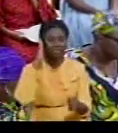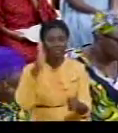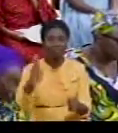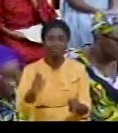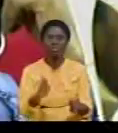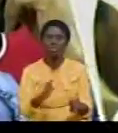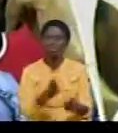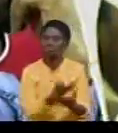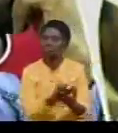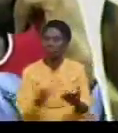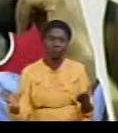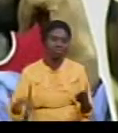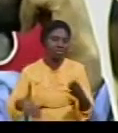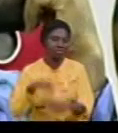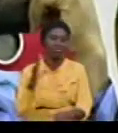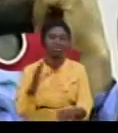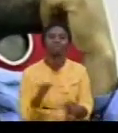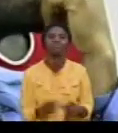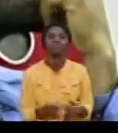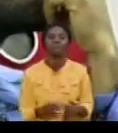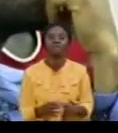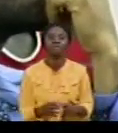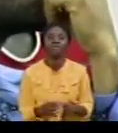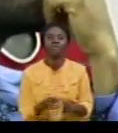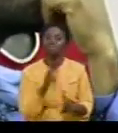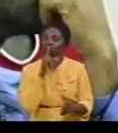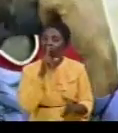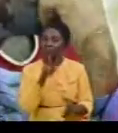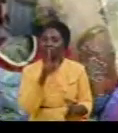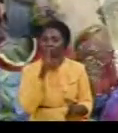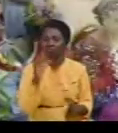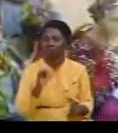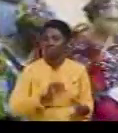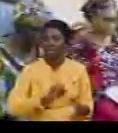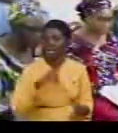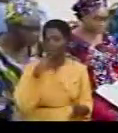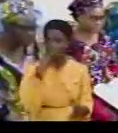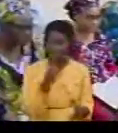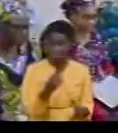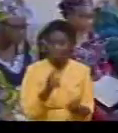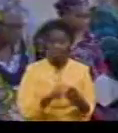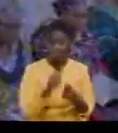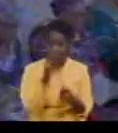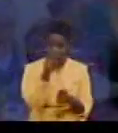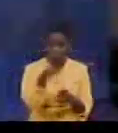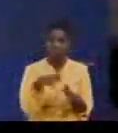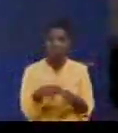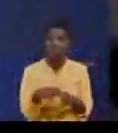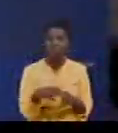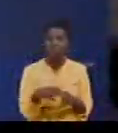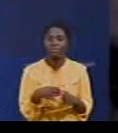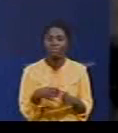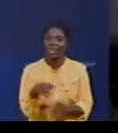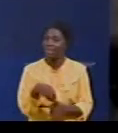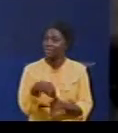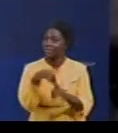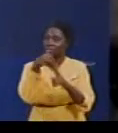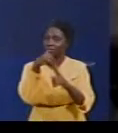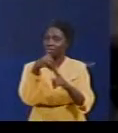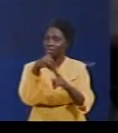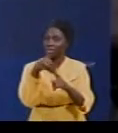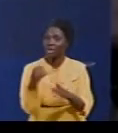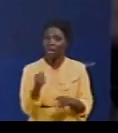away. Verily, verily, I say unto you, except